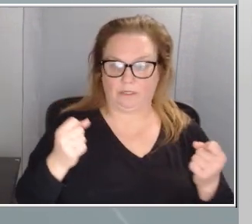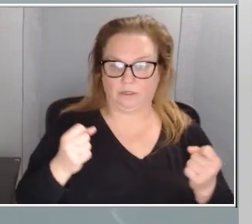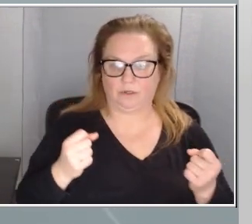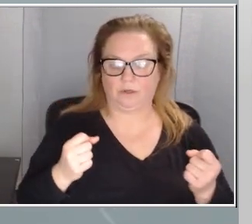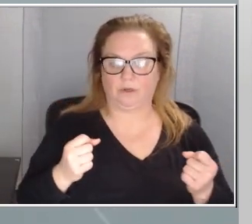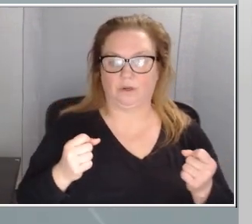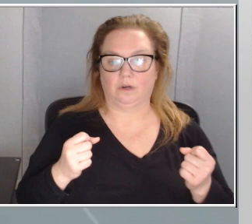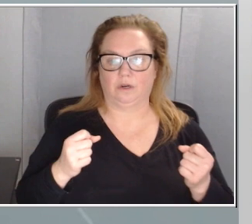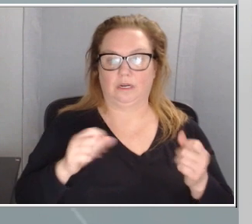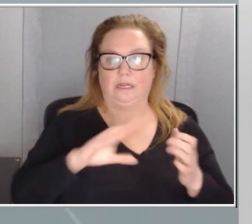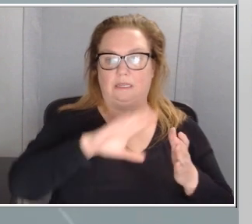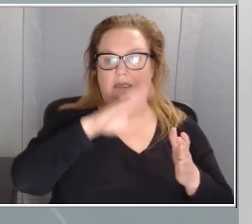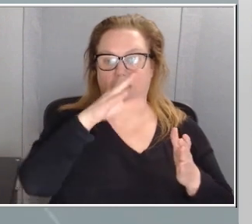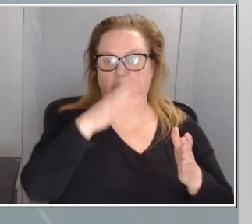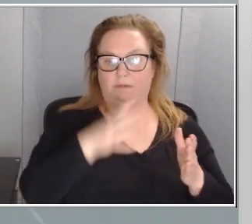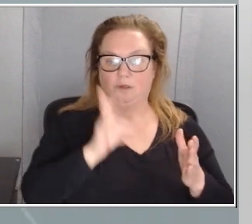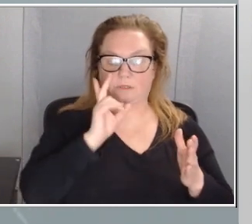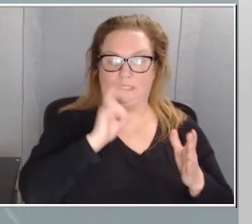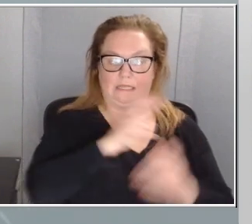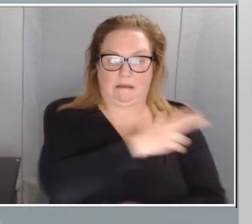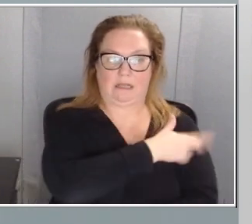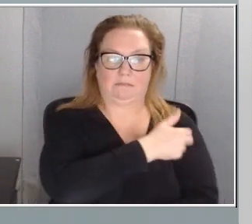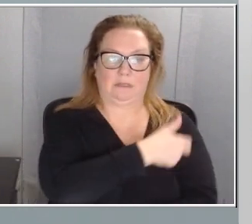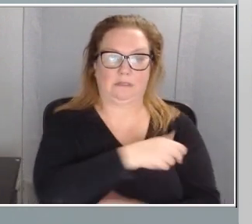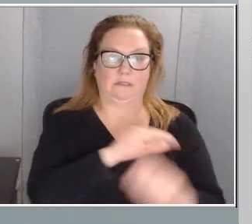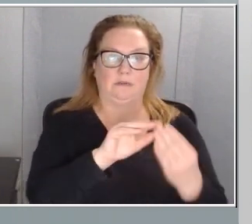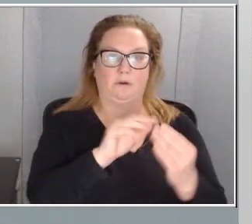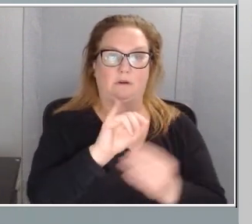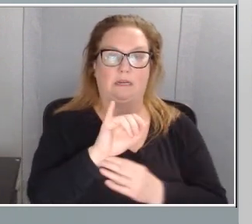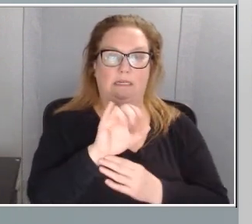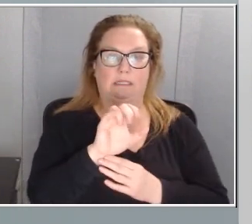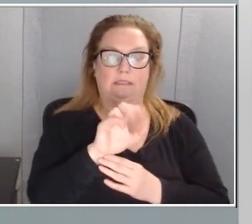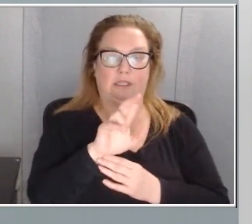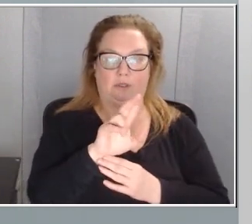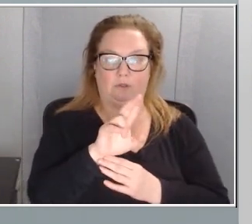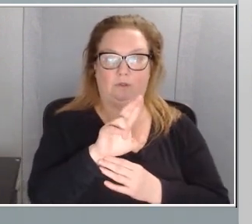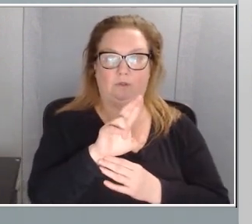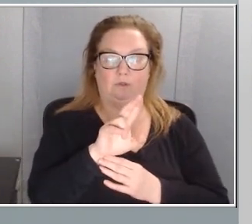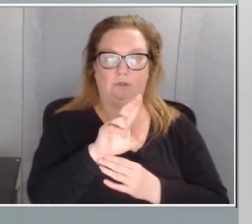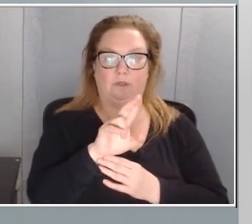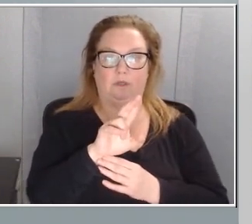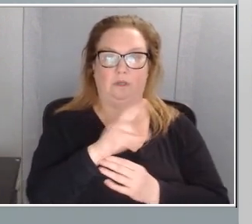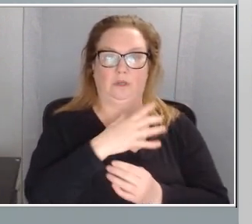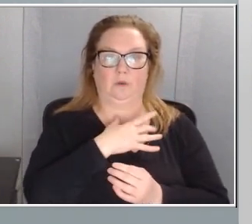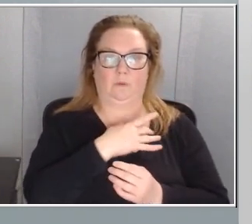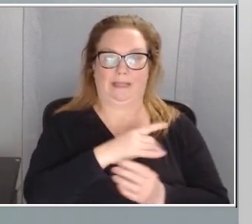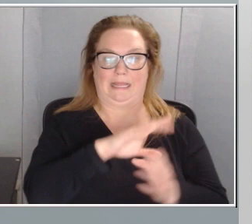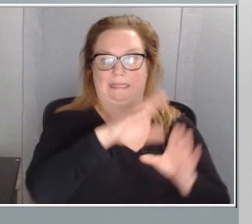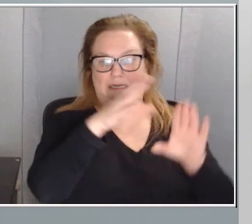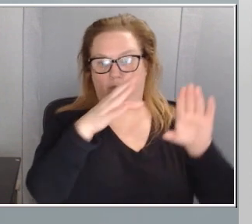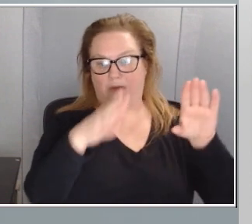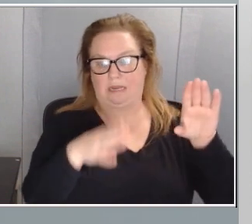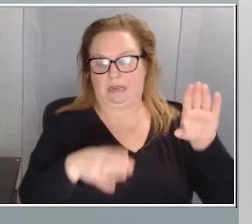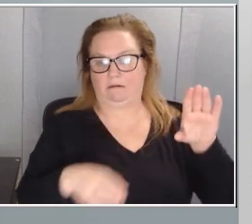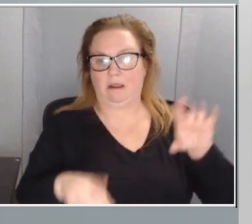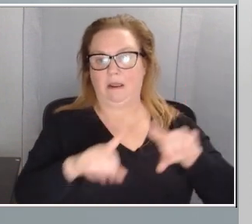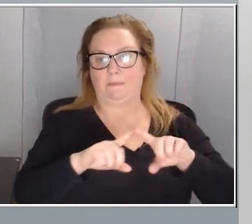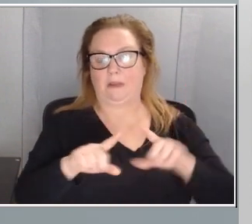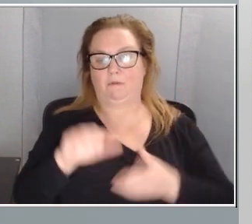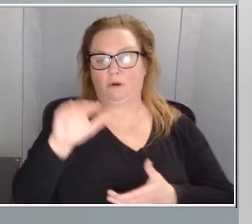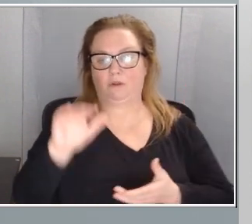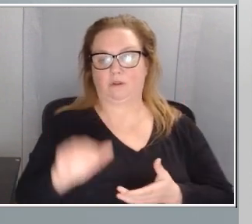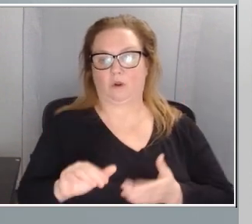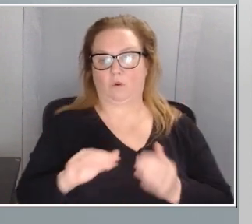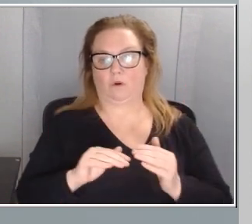of tailed off. You can see both hospitalization and ICUs are starting to tail off. We like the tail, but we're getting to one of the lower levels